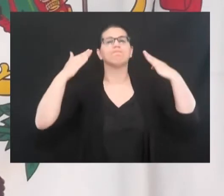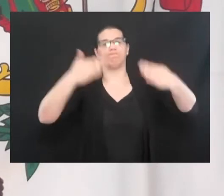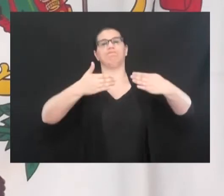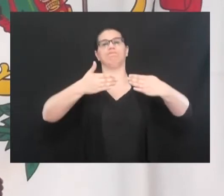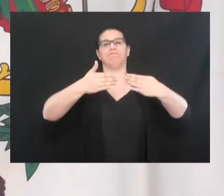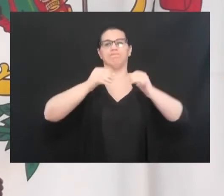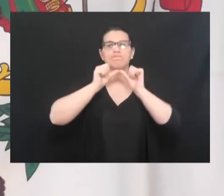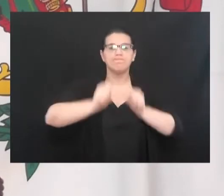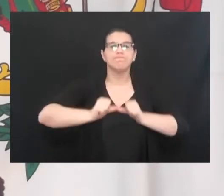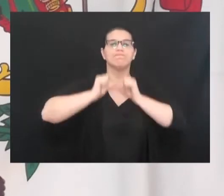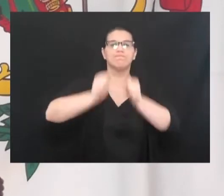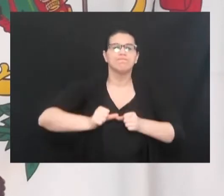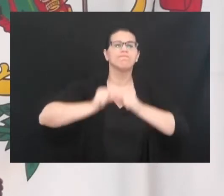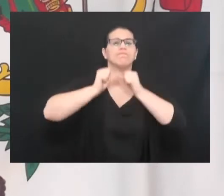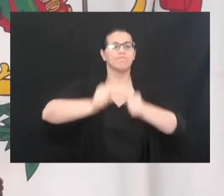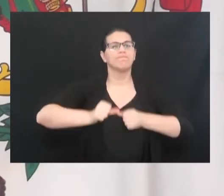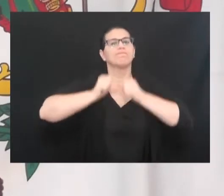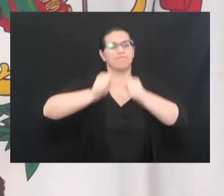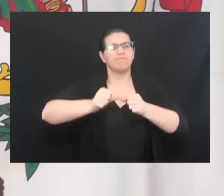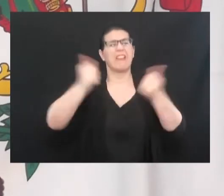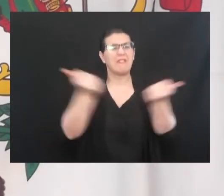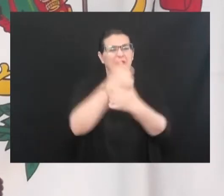and try everything I can possibly do.